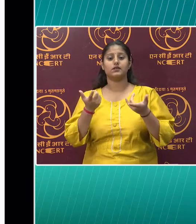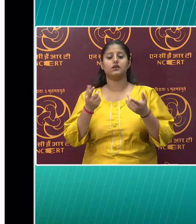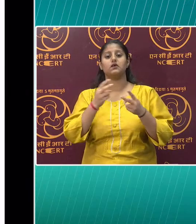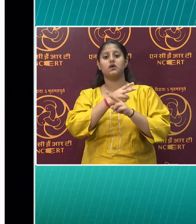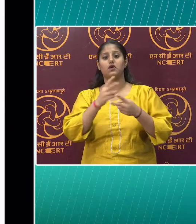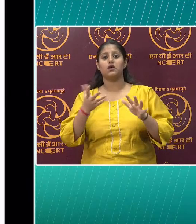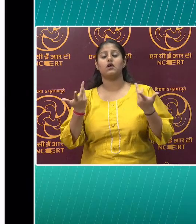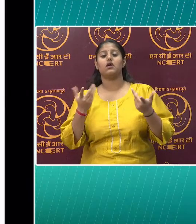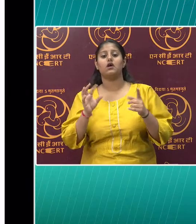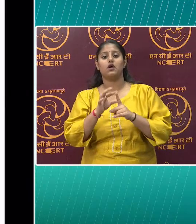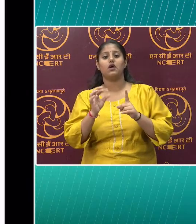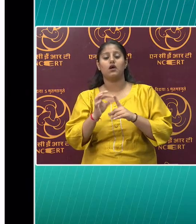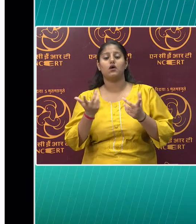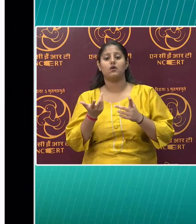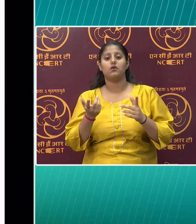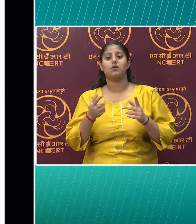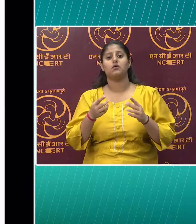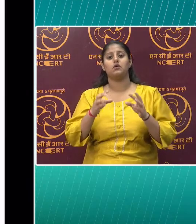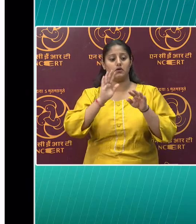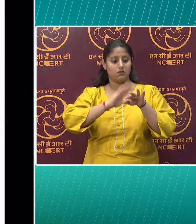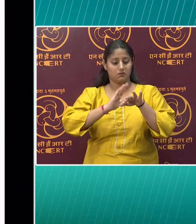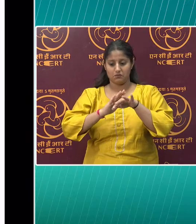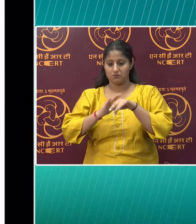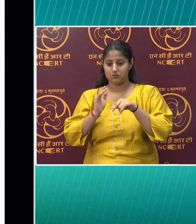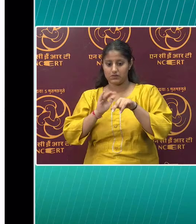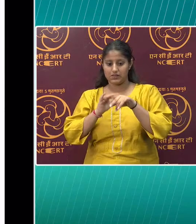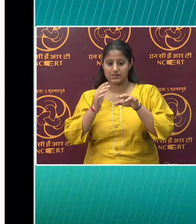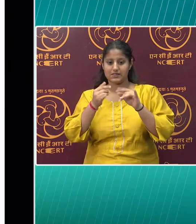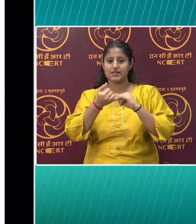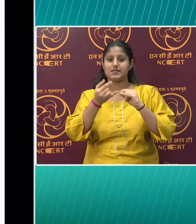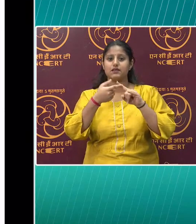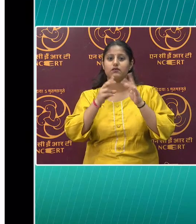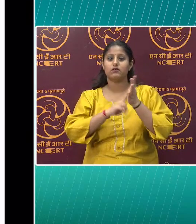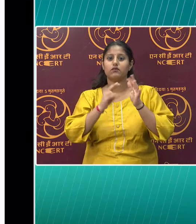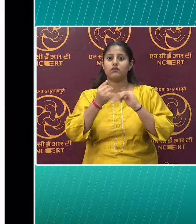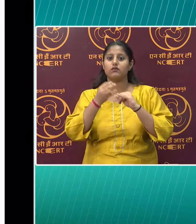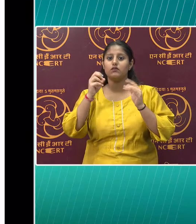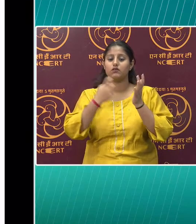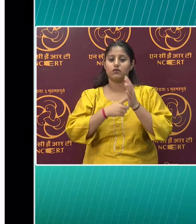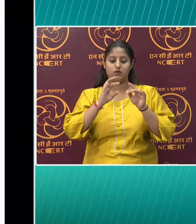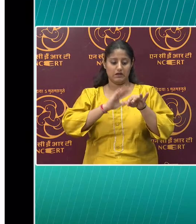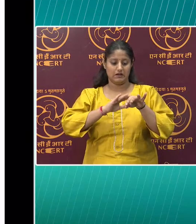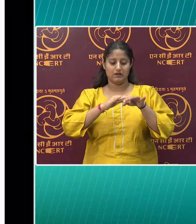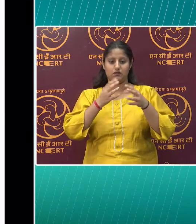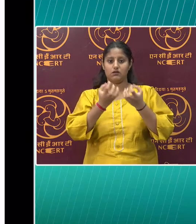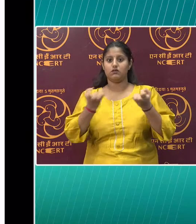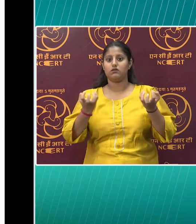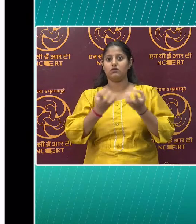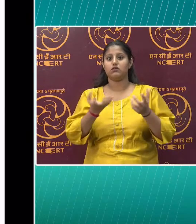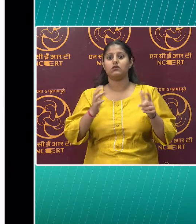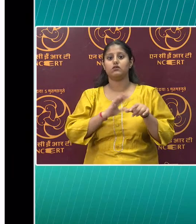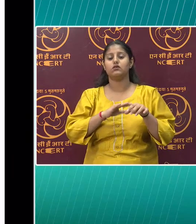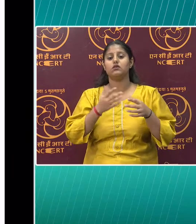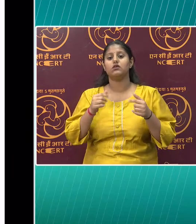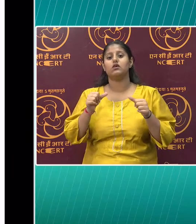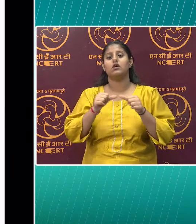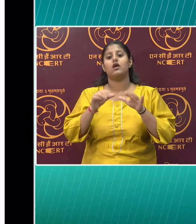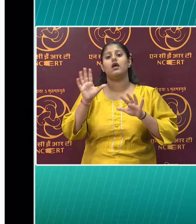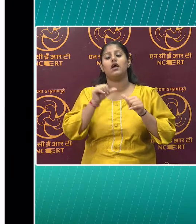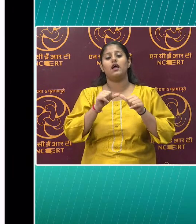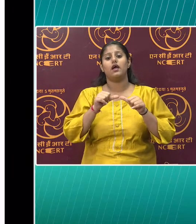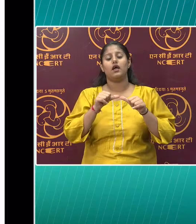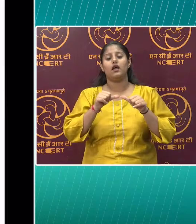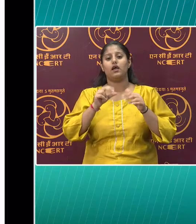make sensor-based things. So this is what we have to promote in our schools. Animation in games is the